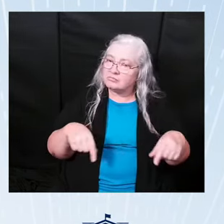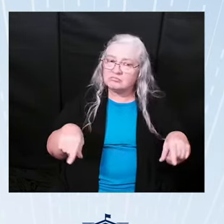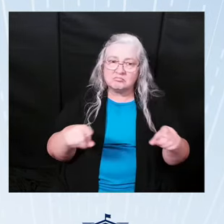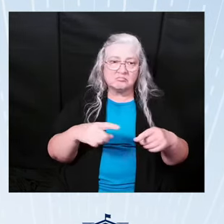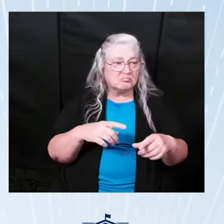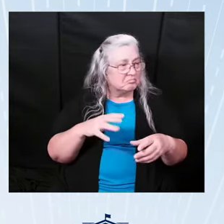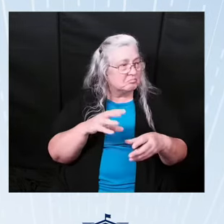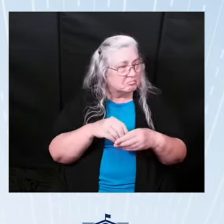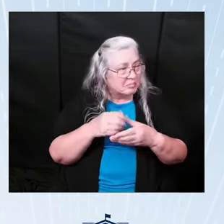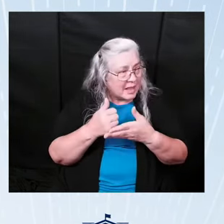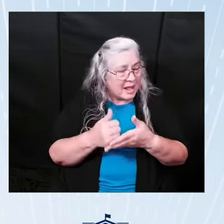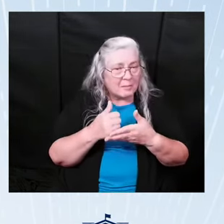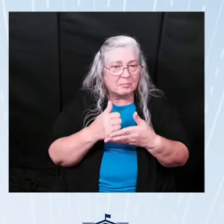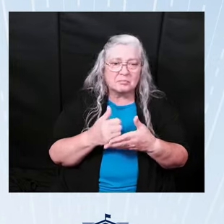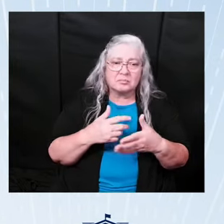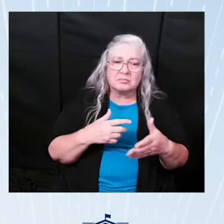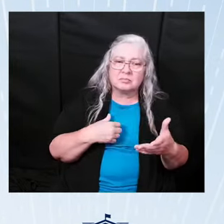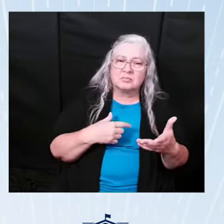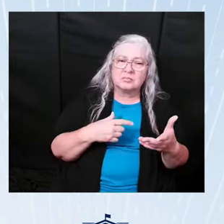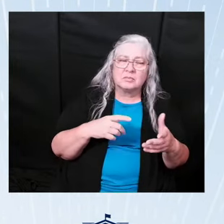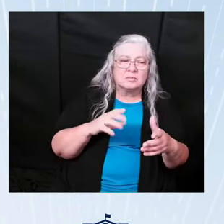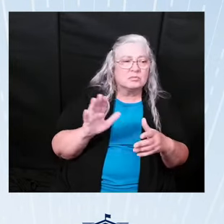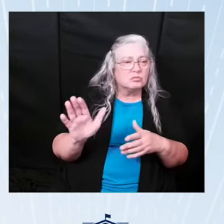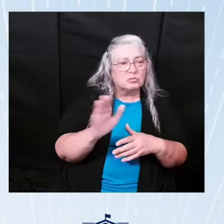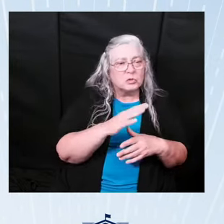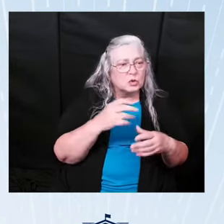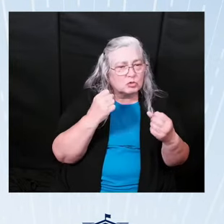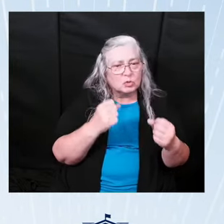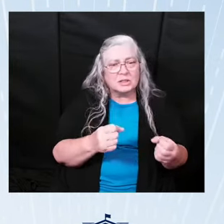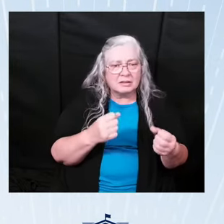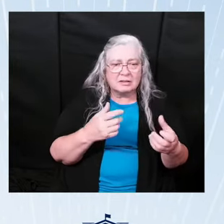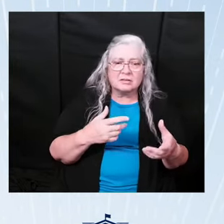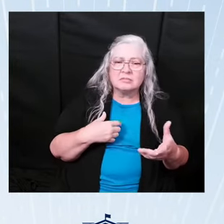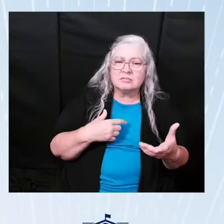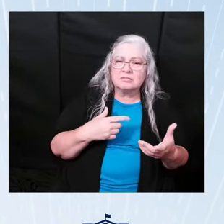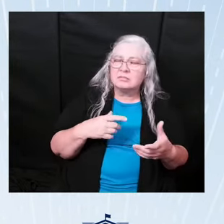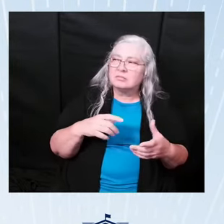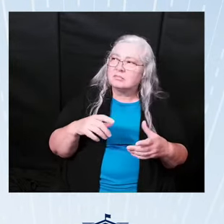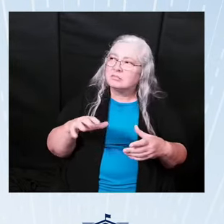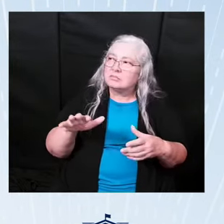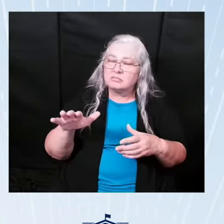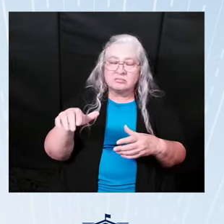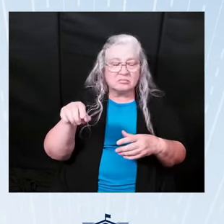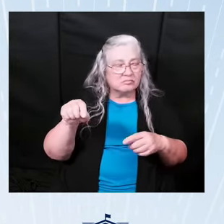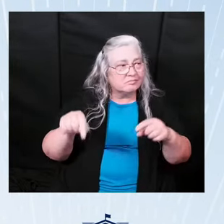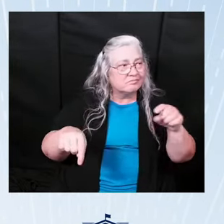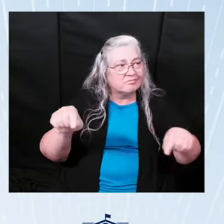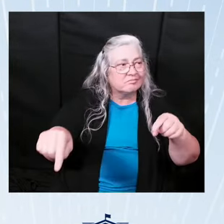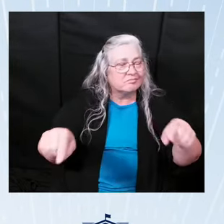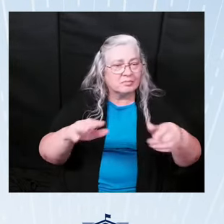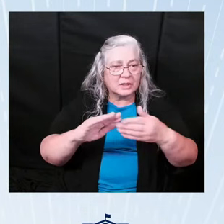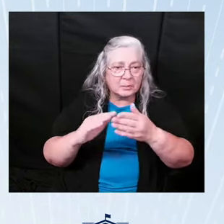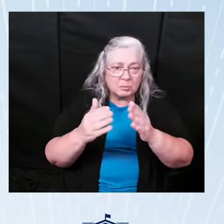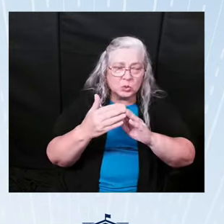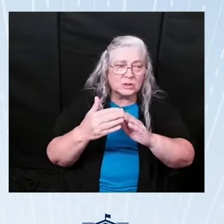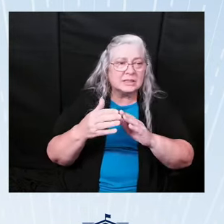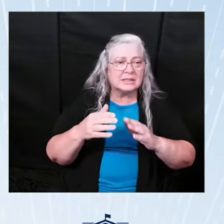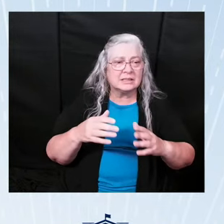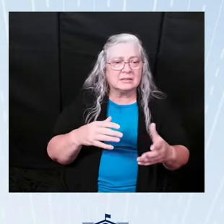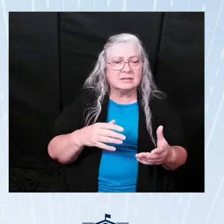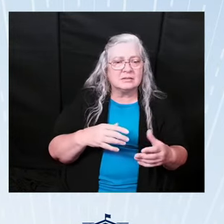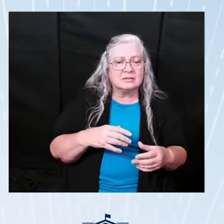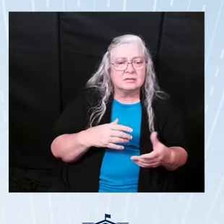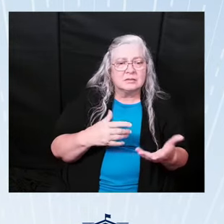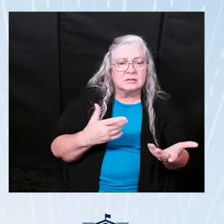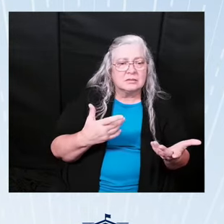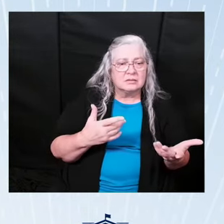in particular communities, but also the needs in communities that we may not be as privy to, or the complications that